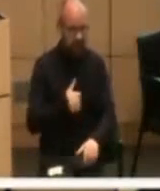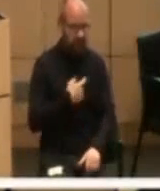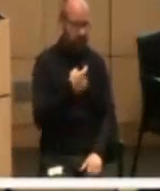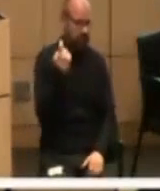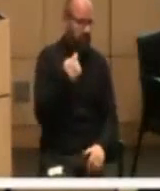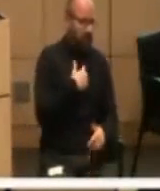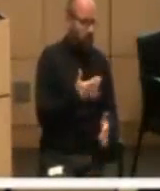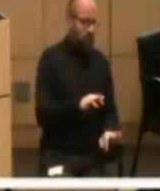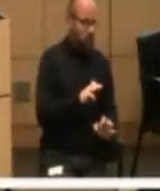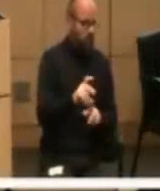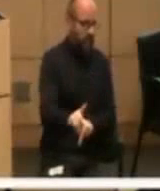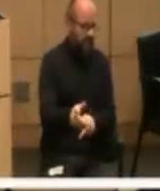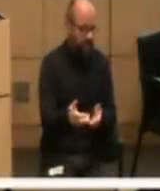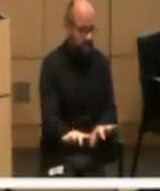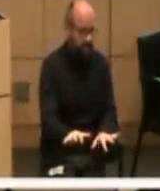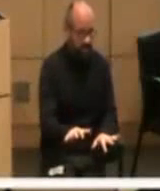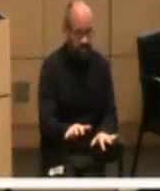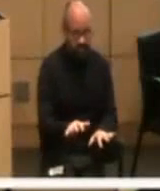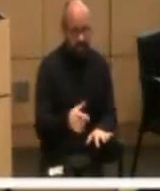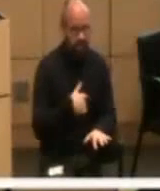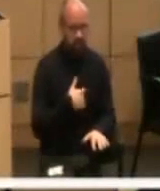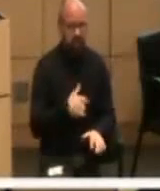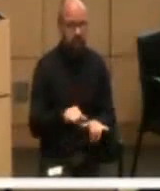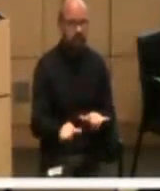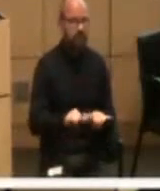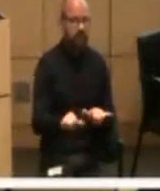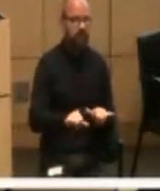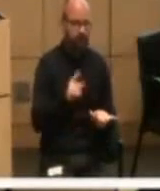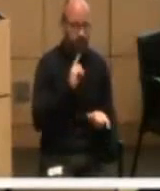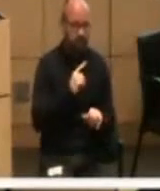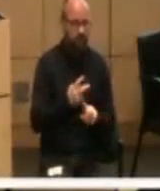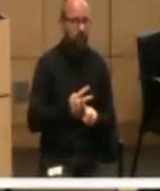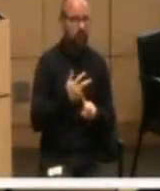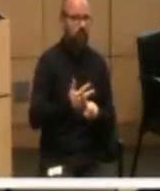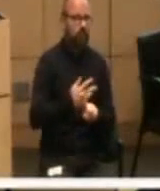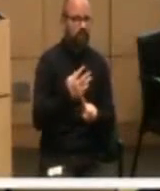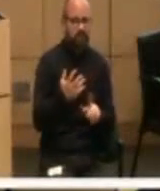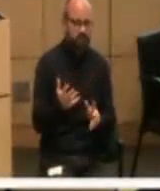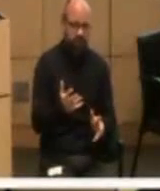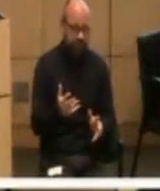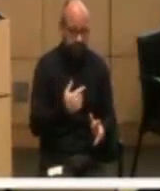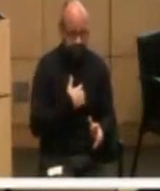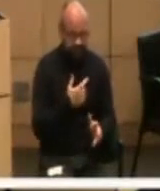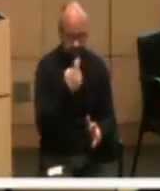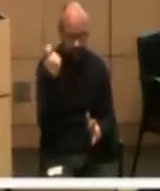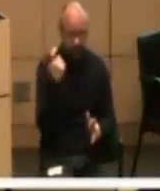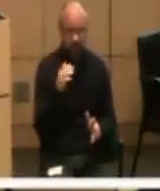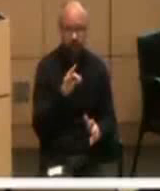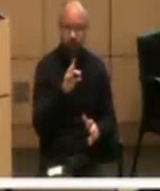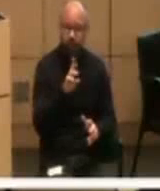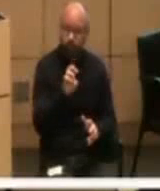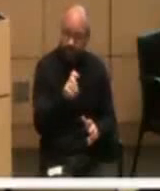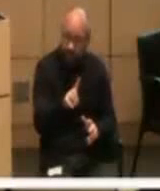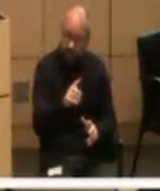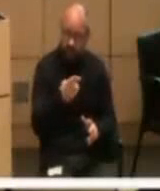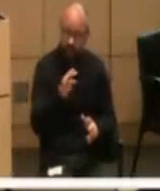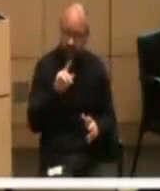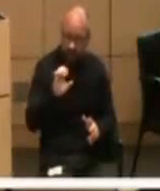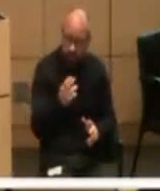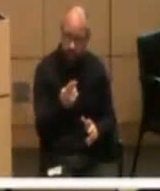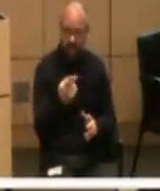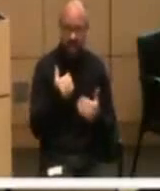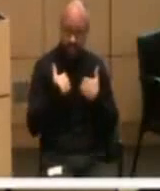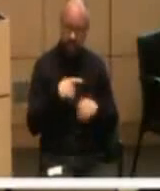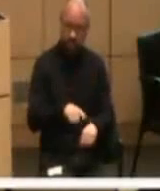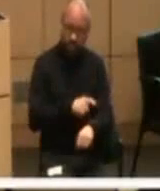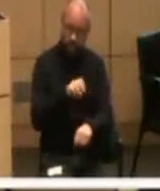where you've been for every week for the last however many months. So for like example, in Fred Hutch's long-term Wilms study that's been going on for all,